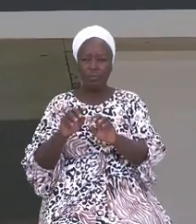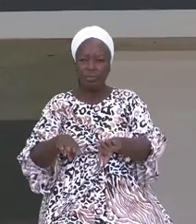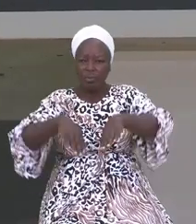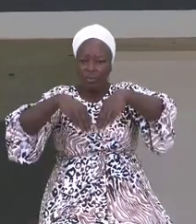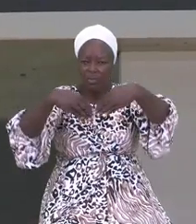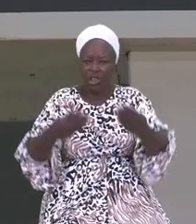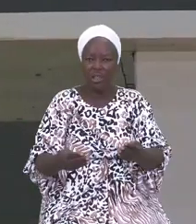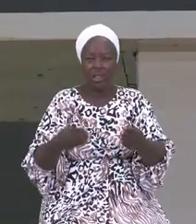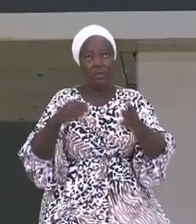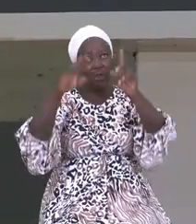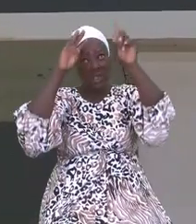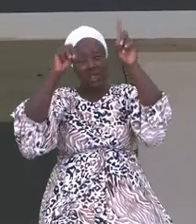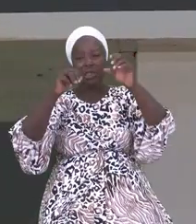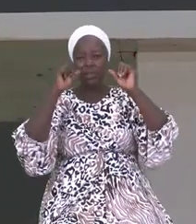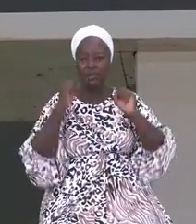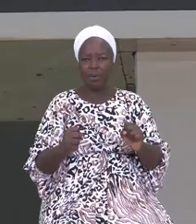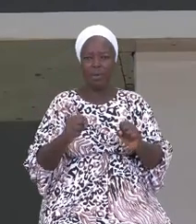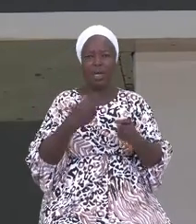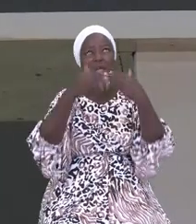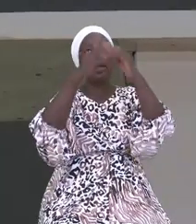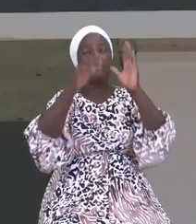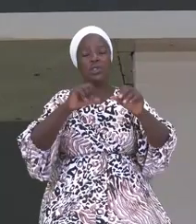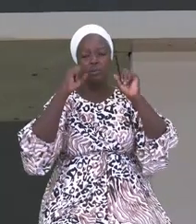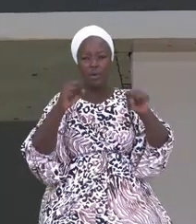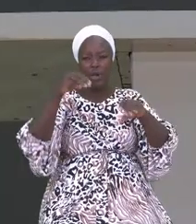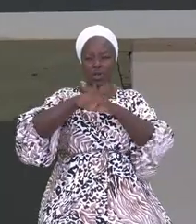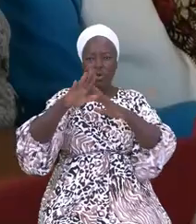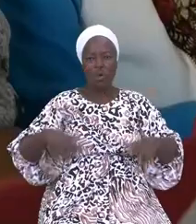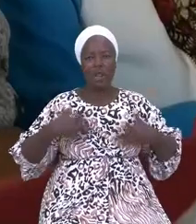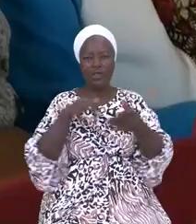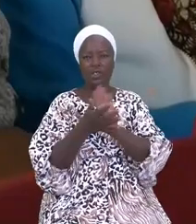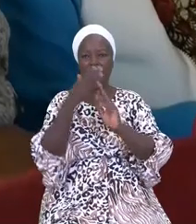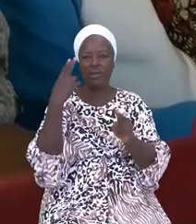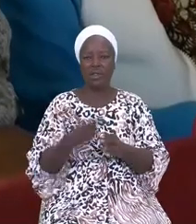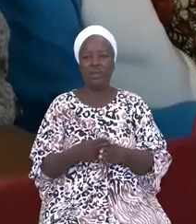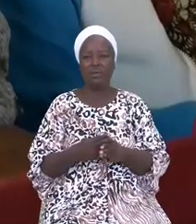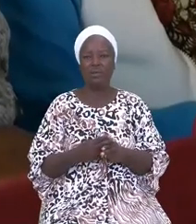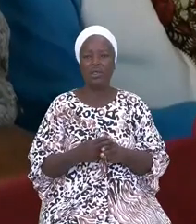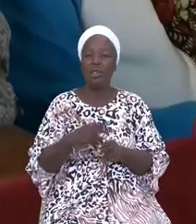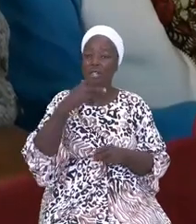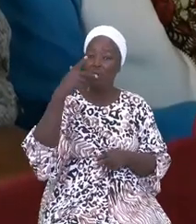power, heaven's power, into your life in Jesus' name.